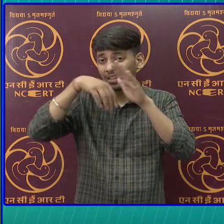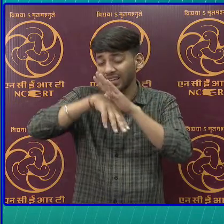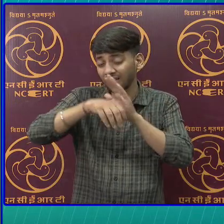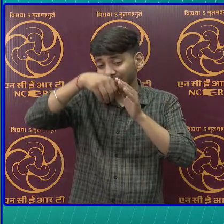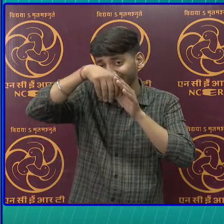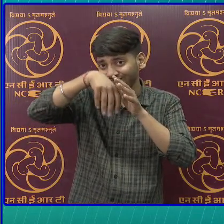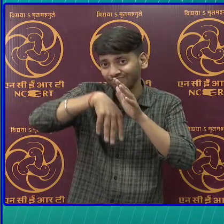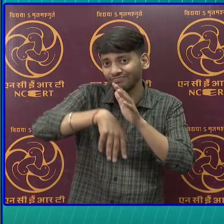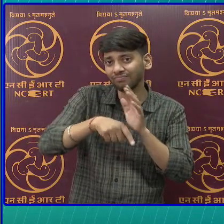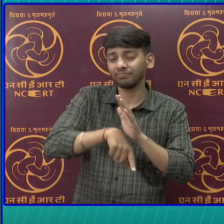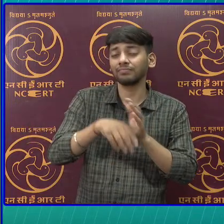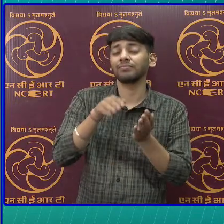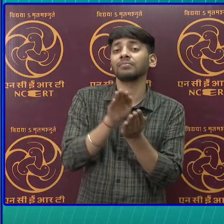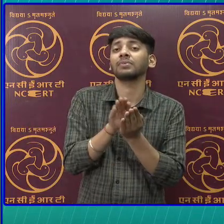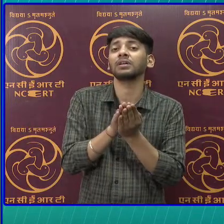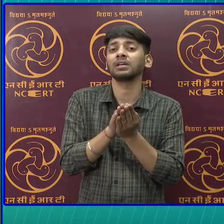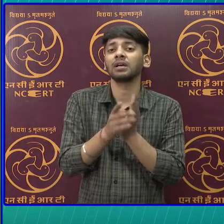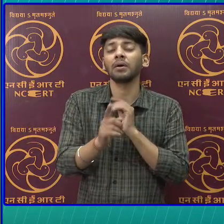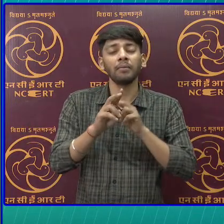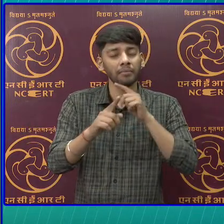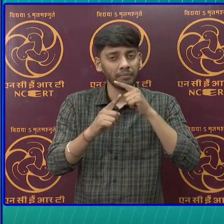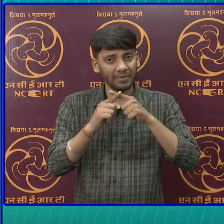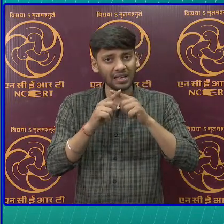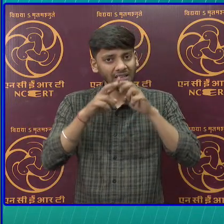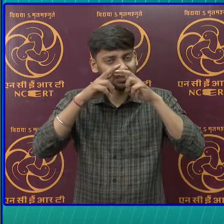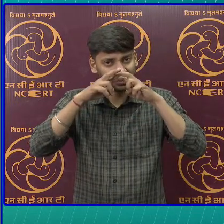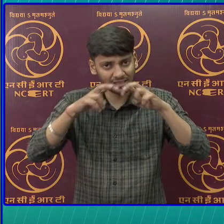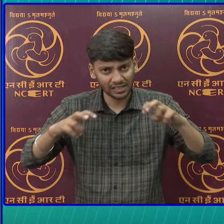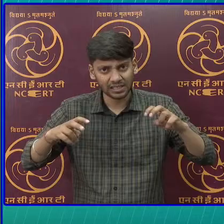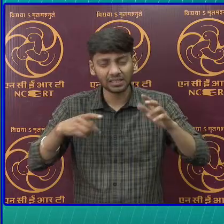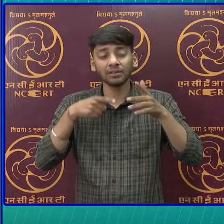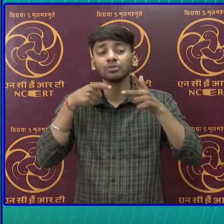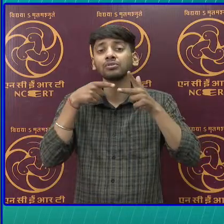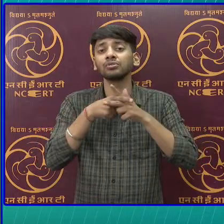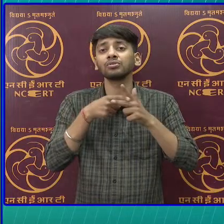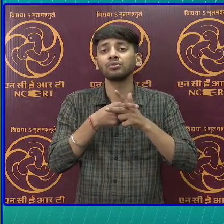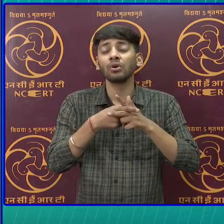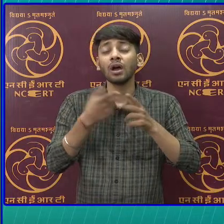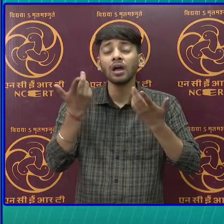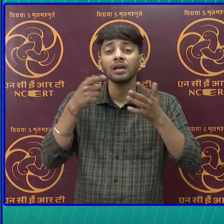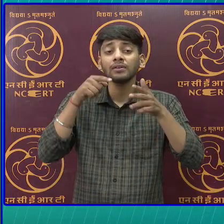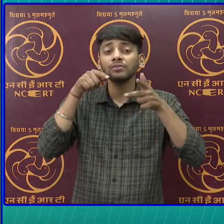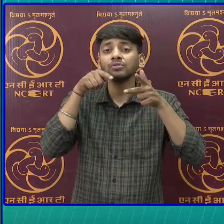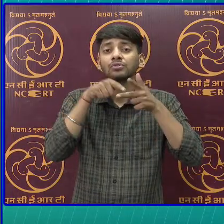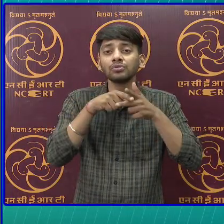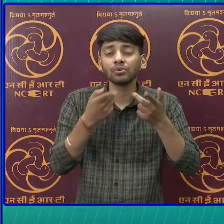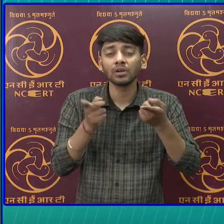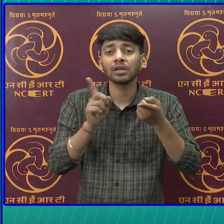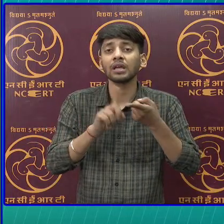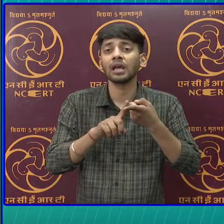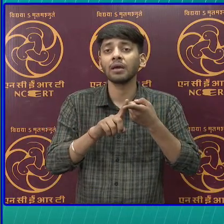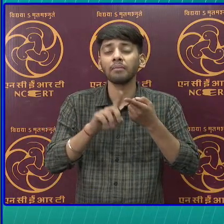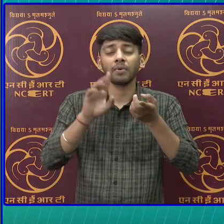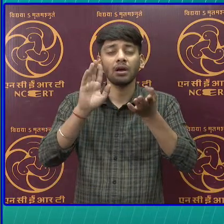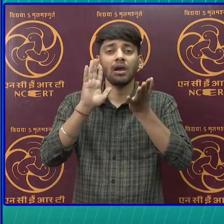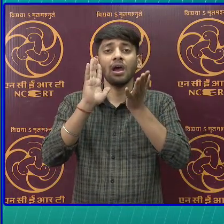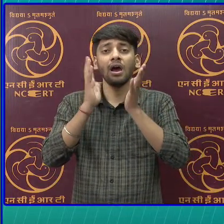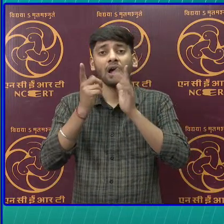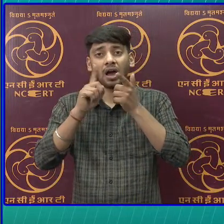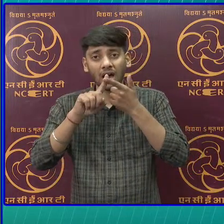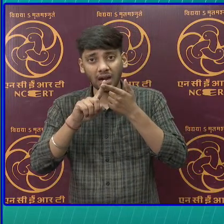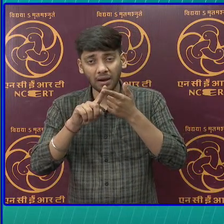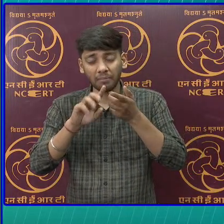Then the matter of scorching and choking in sun and air, browning, hardening,